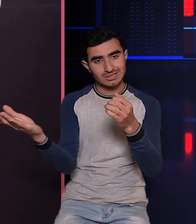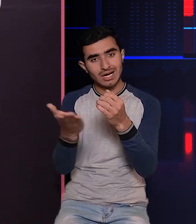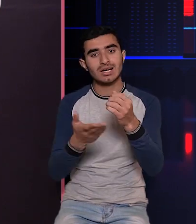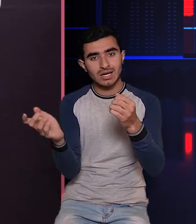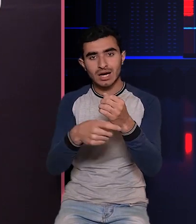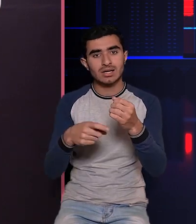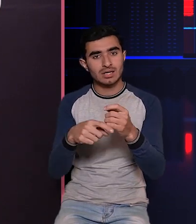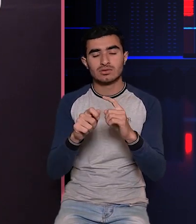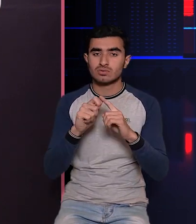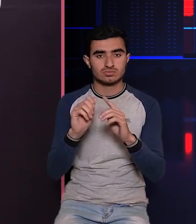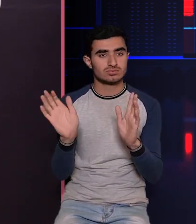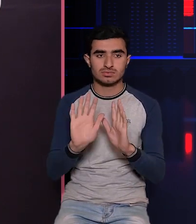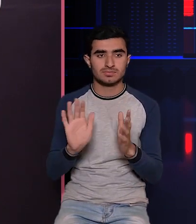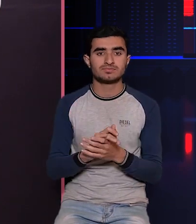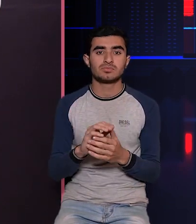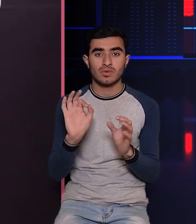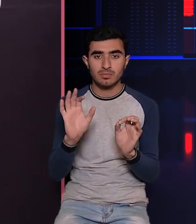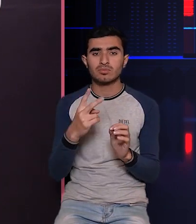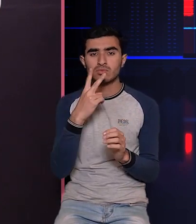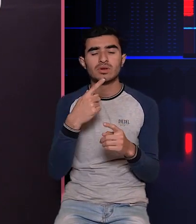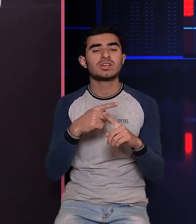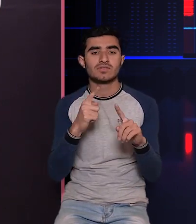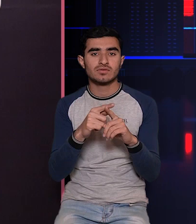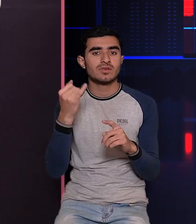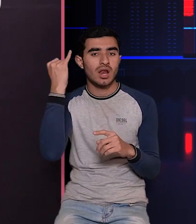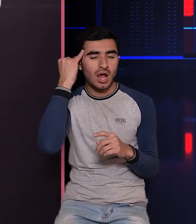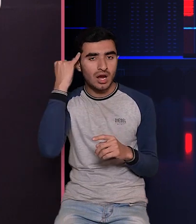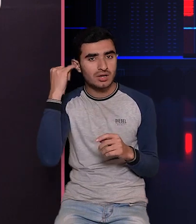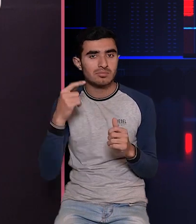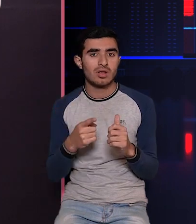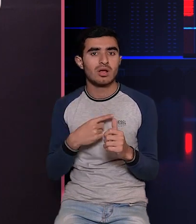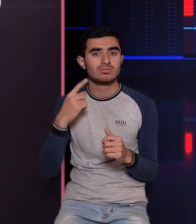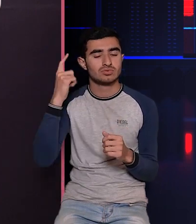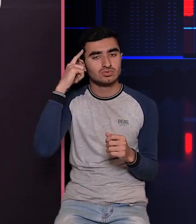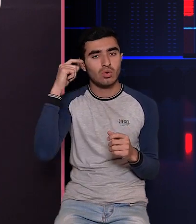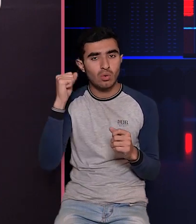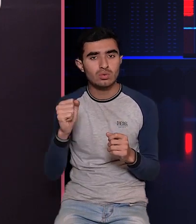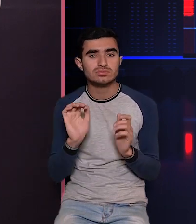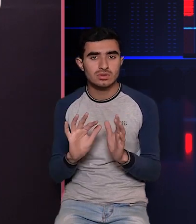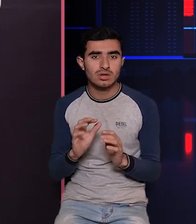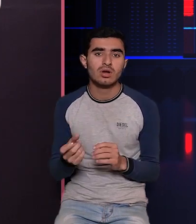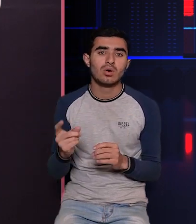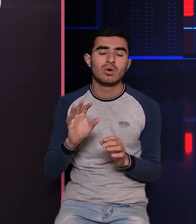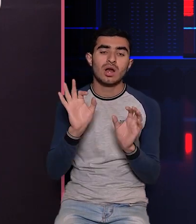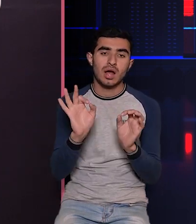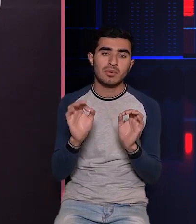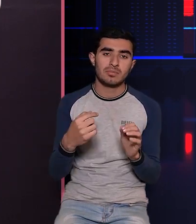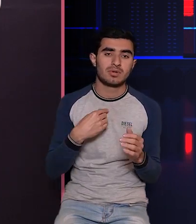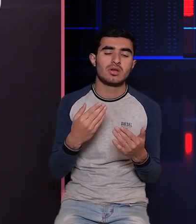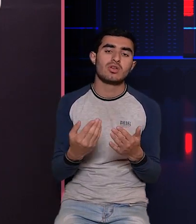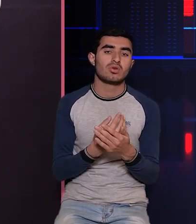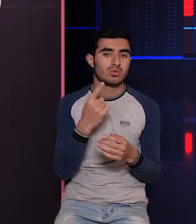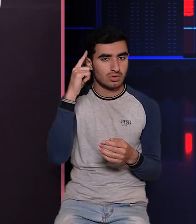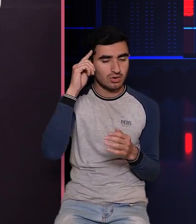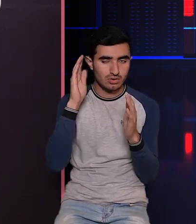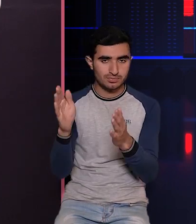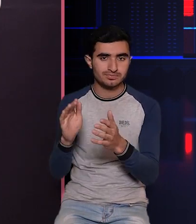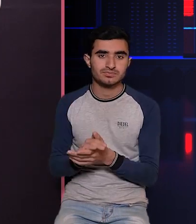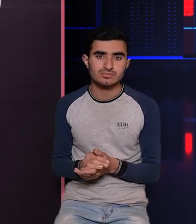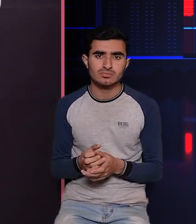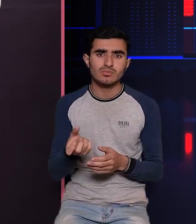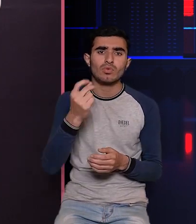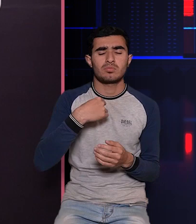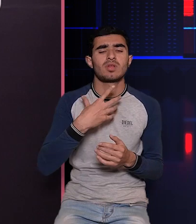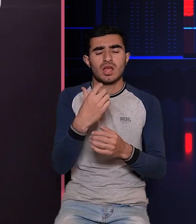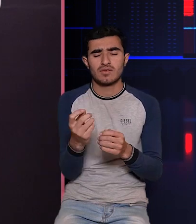much on the timber of the forest. So, this is another module that we are developing. So we have lots of these things that